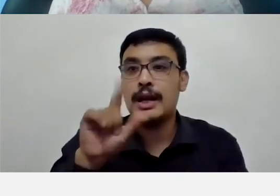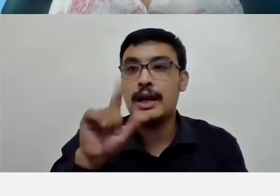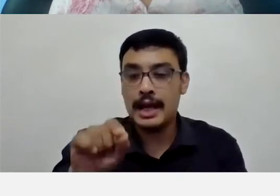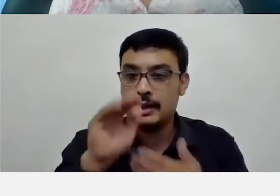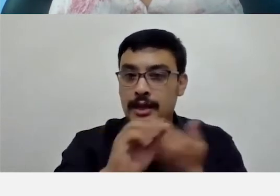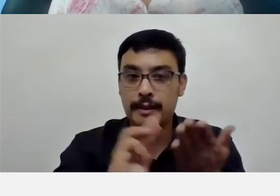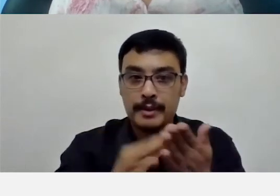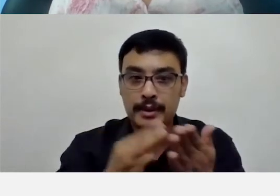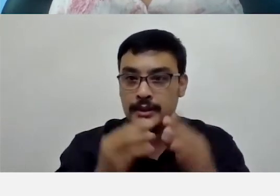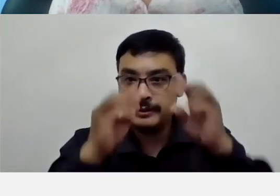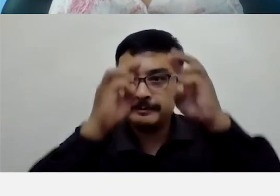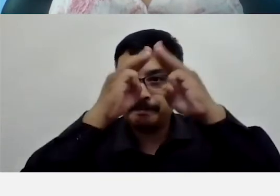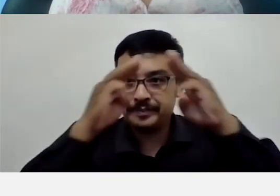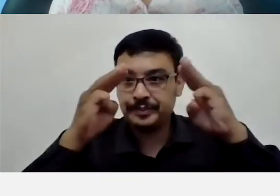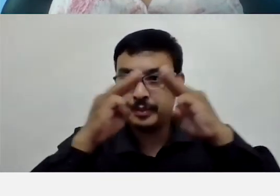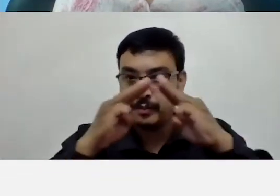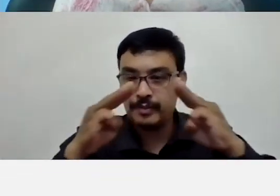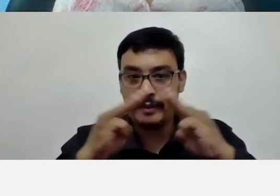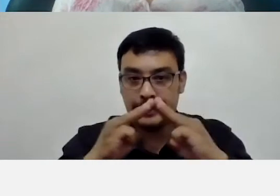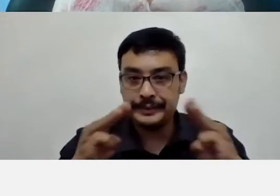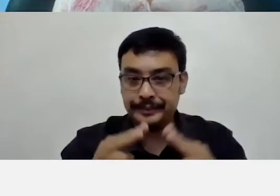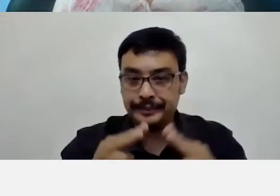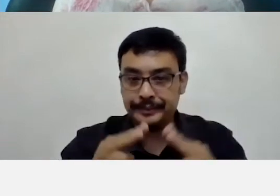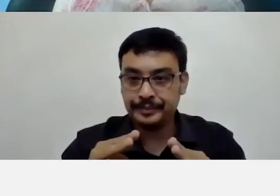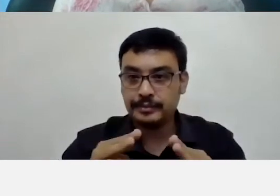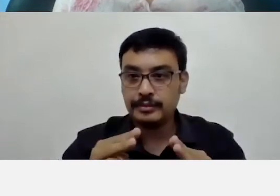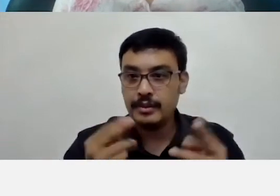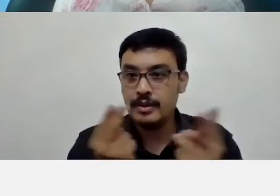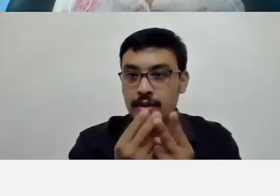the roofed style. It is also called as a